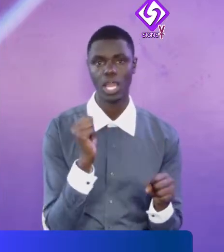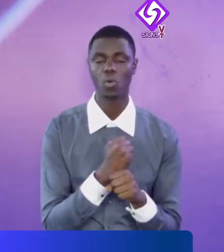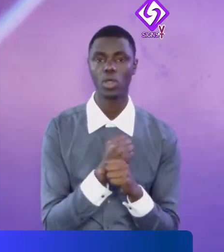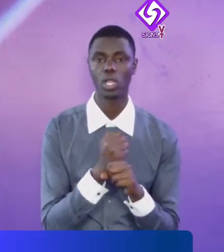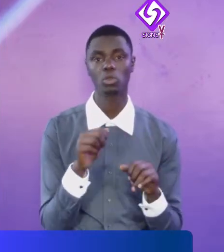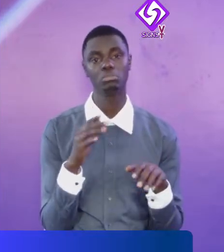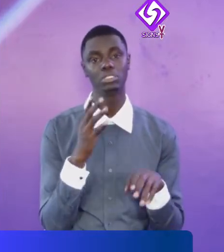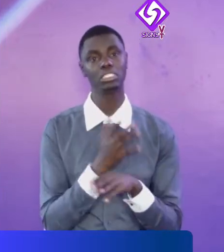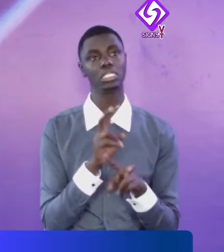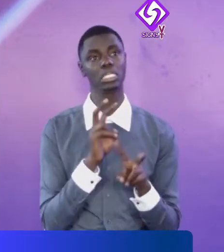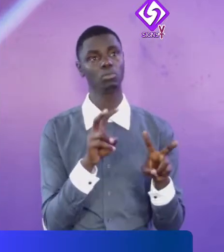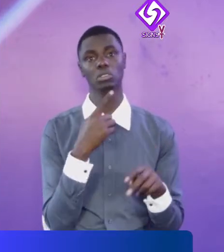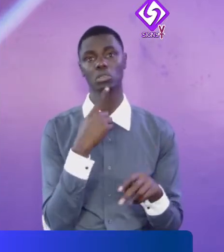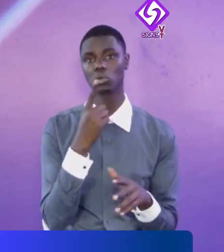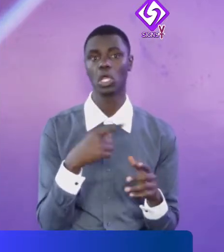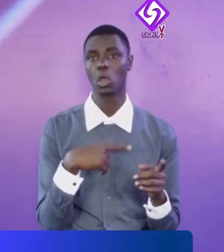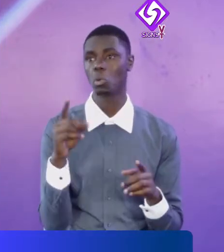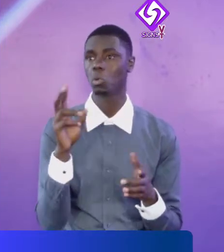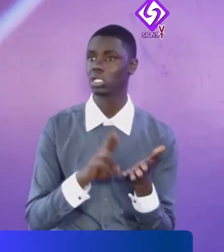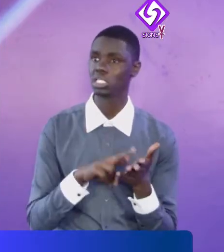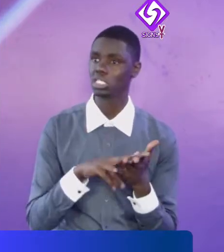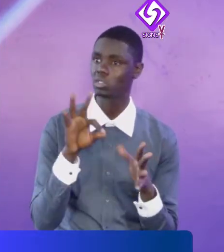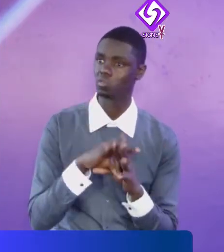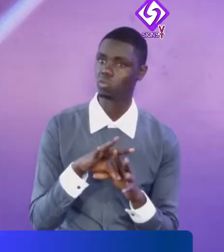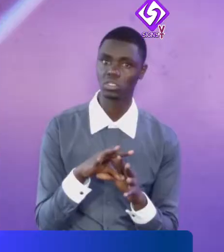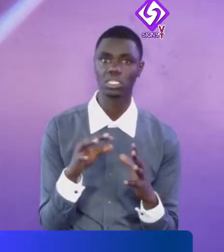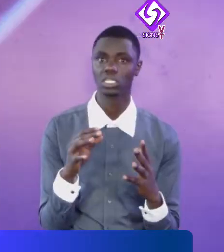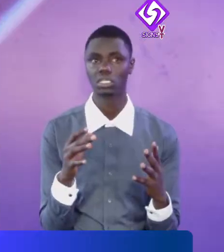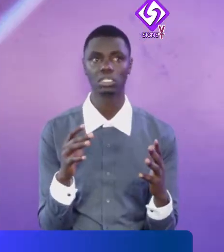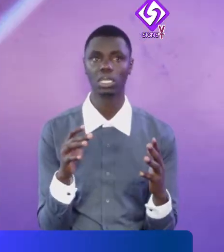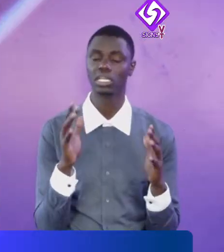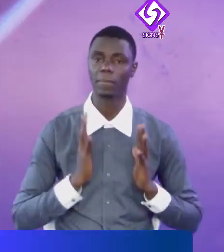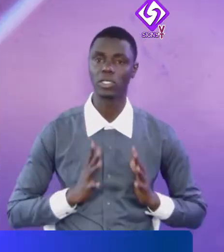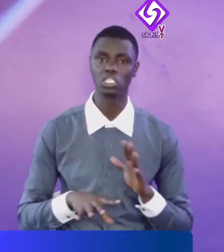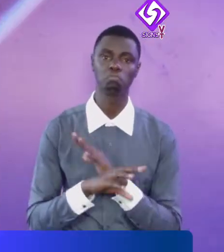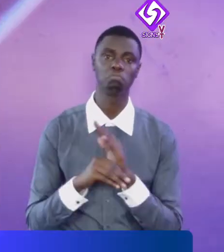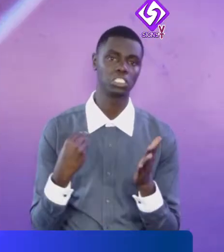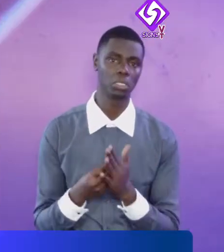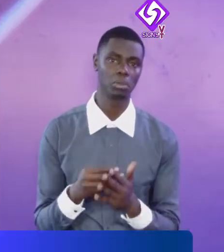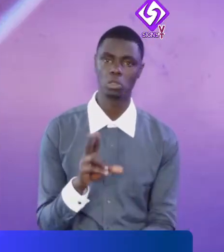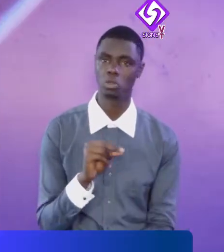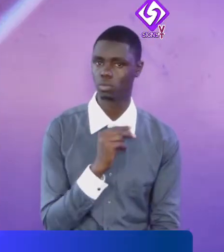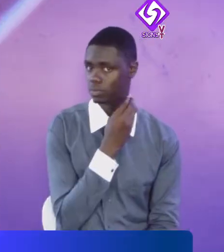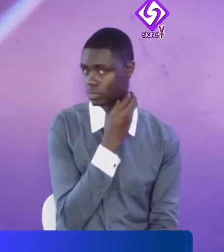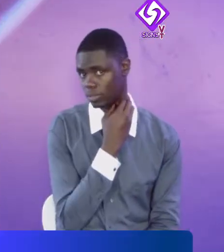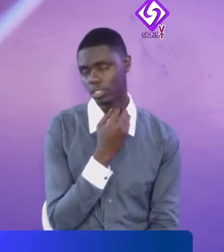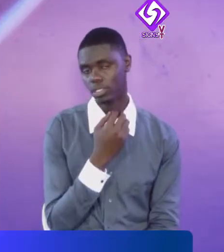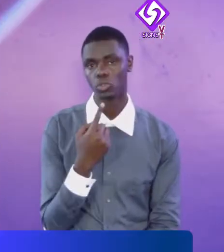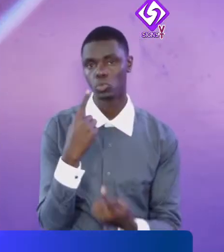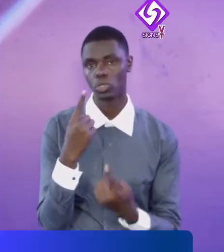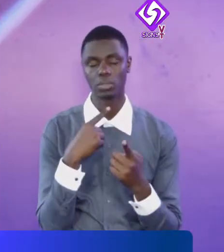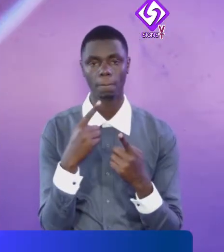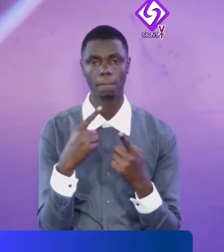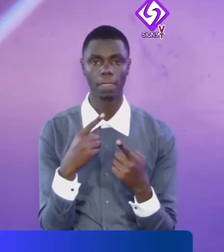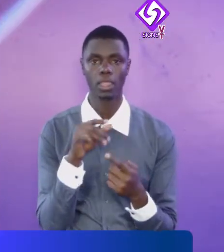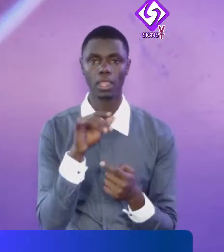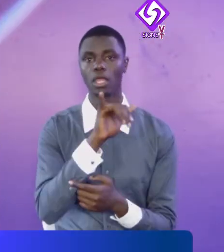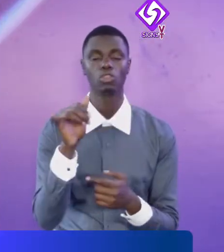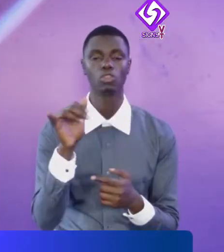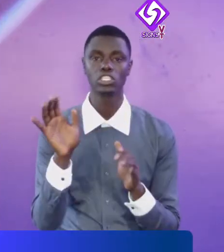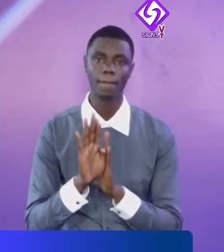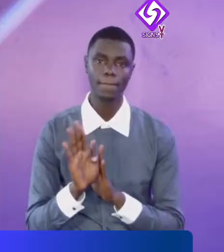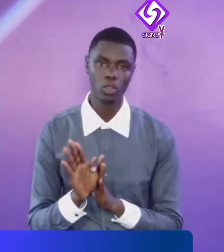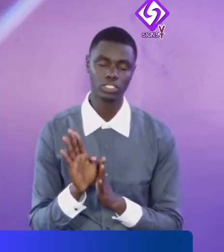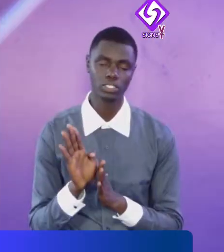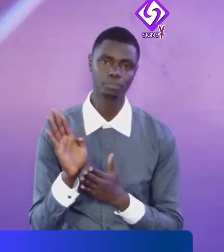watching that we are being told, go and register to vote, and someone is stealing money. What you're talking about, those billions they have deployed across the